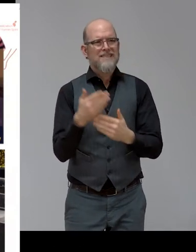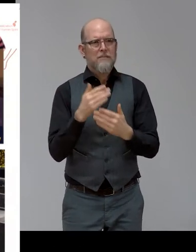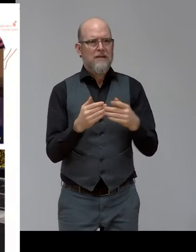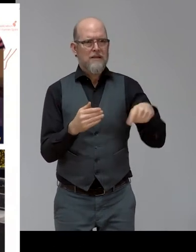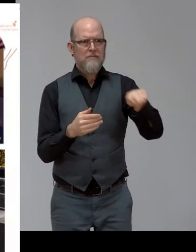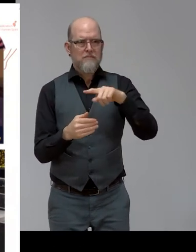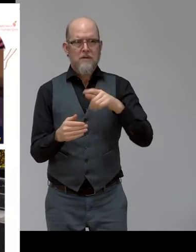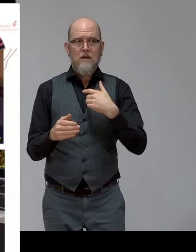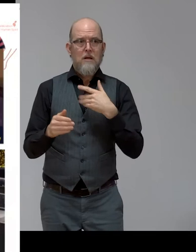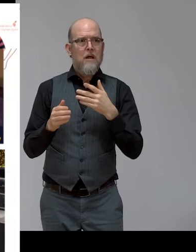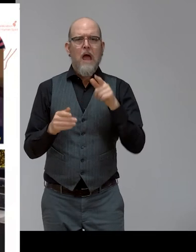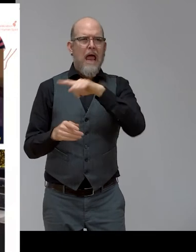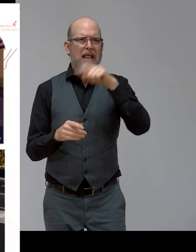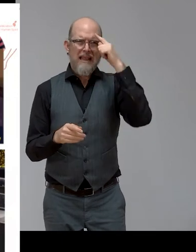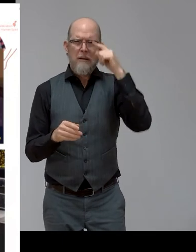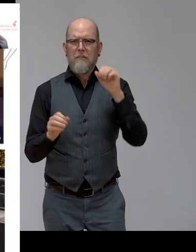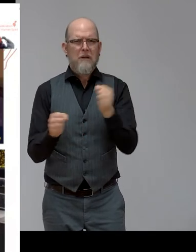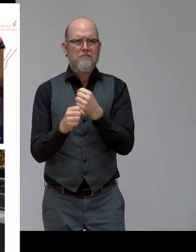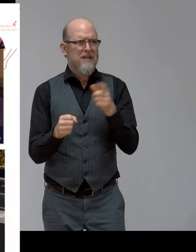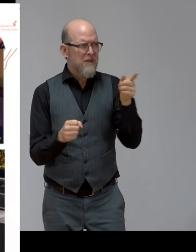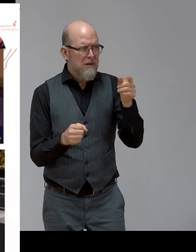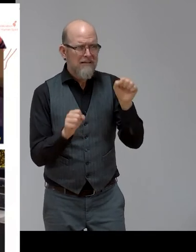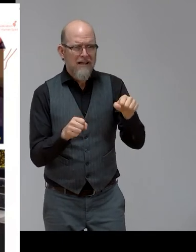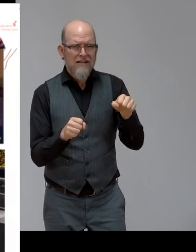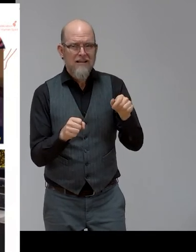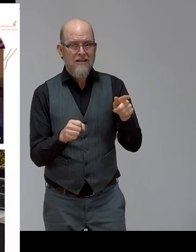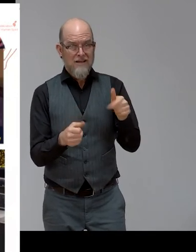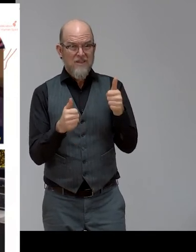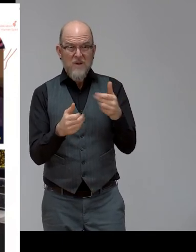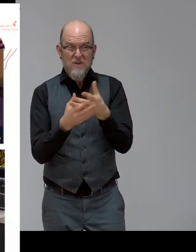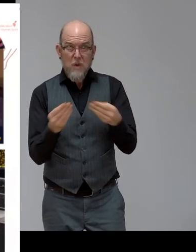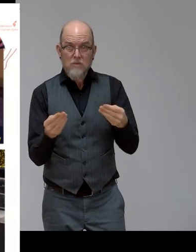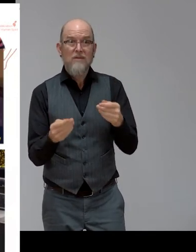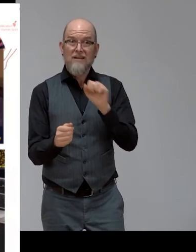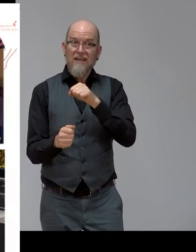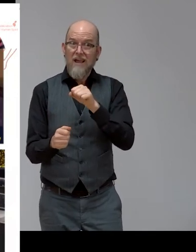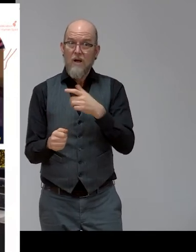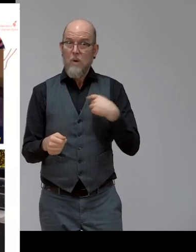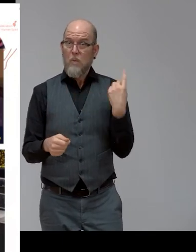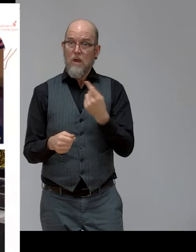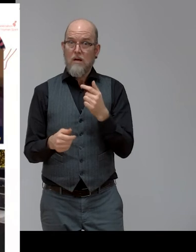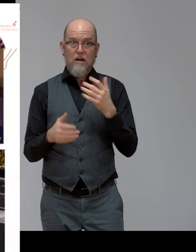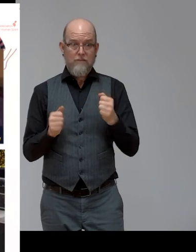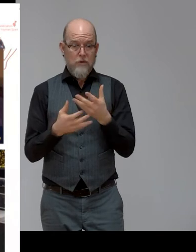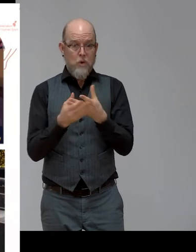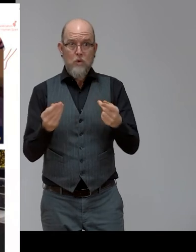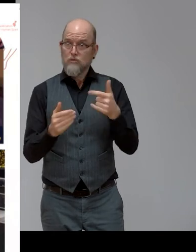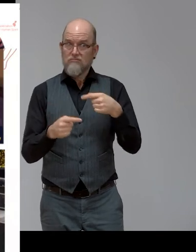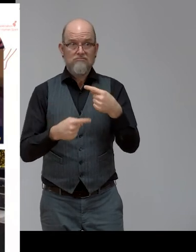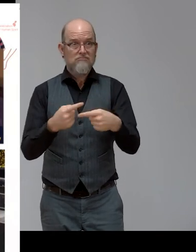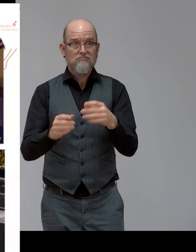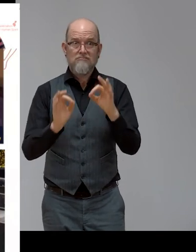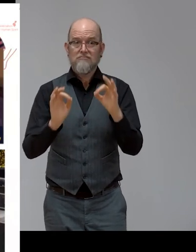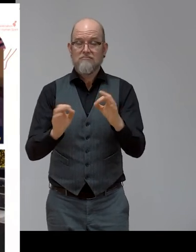Our solution, iTool, has played a significant role in creating that level playing field for persons with